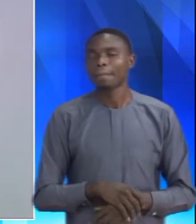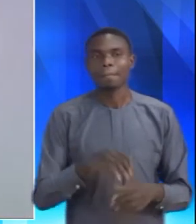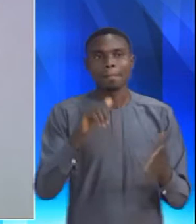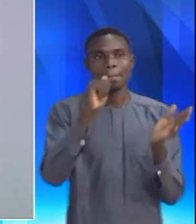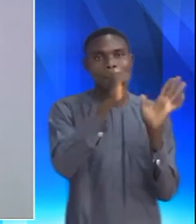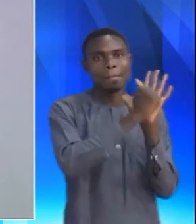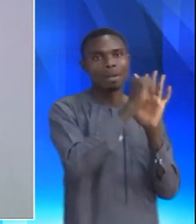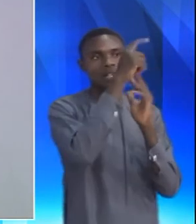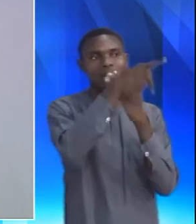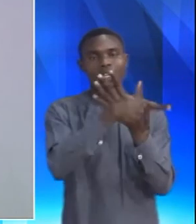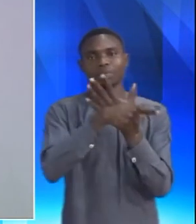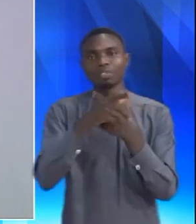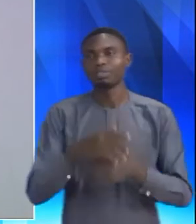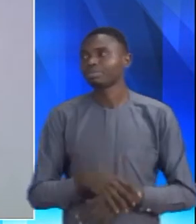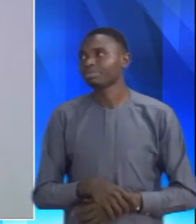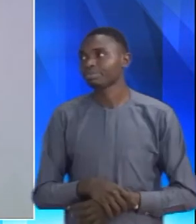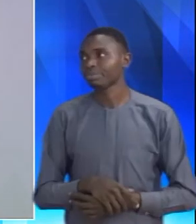April